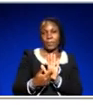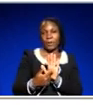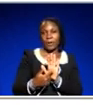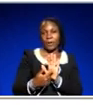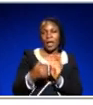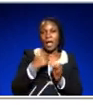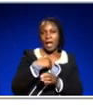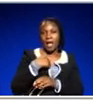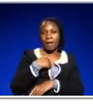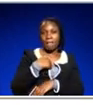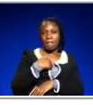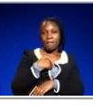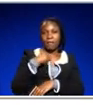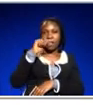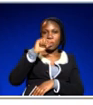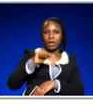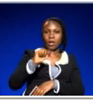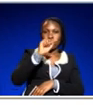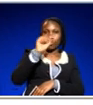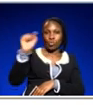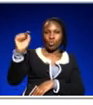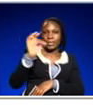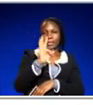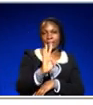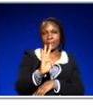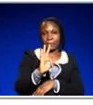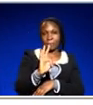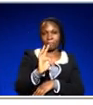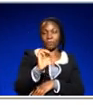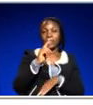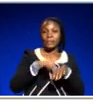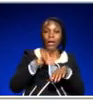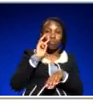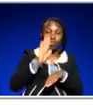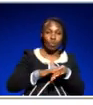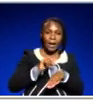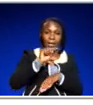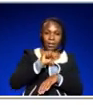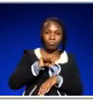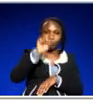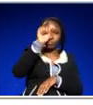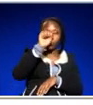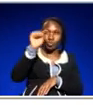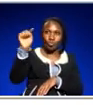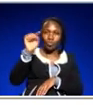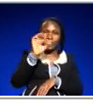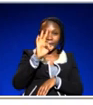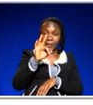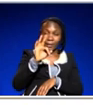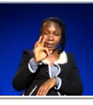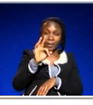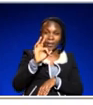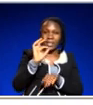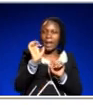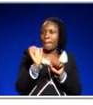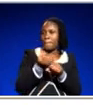include root 3. If you look at root 3, if you were to simplify root 3, we